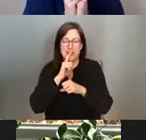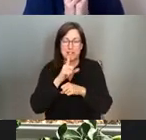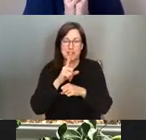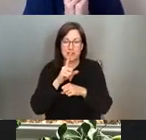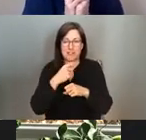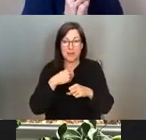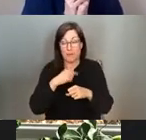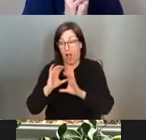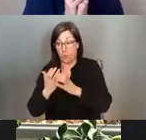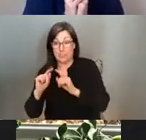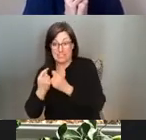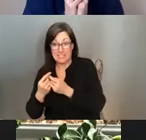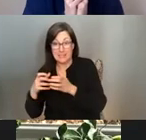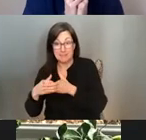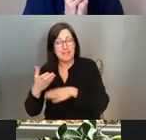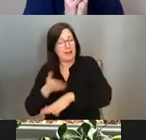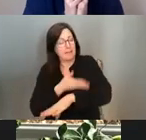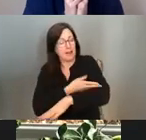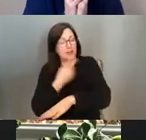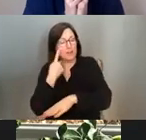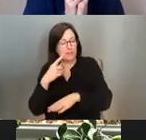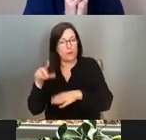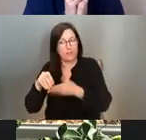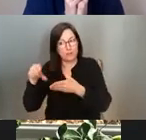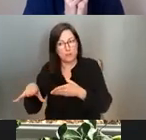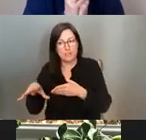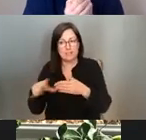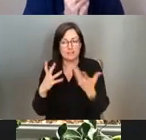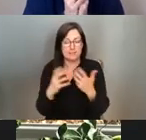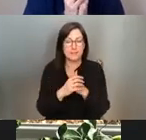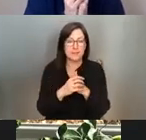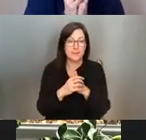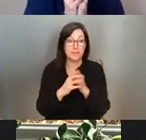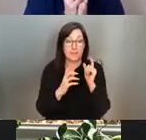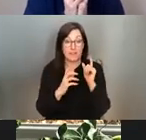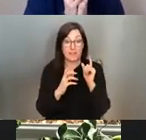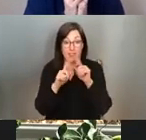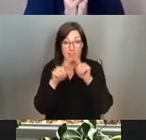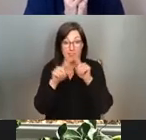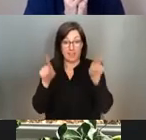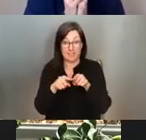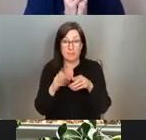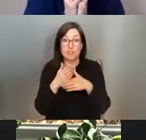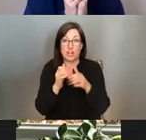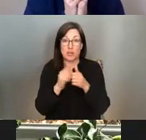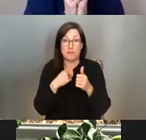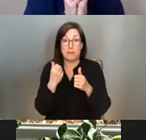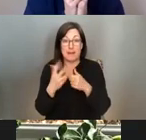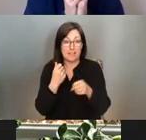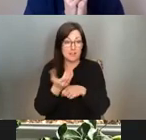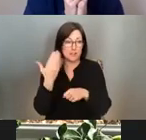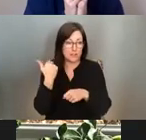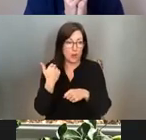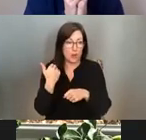as a team for students in presentation. This was shared with me years ago. It's called GIMP, and